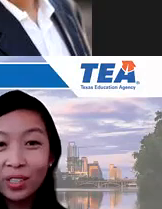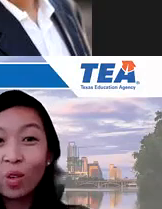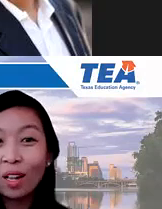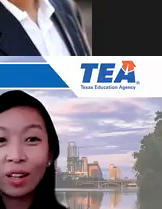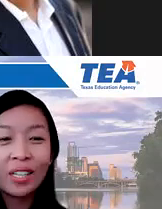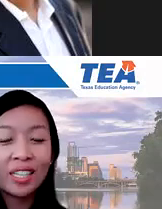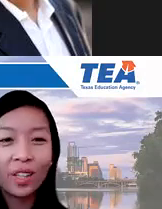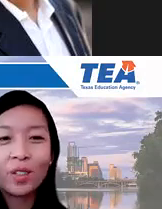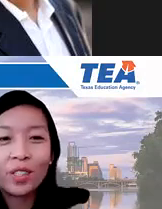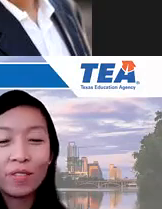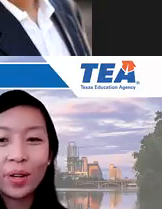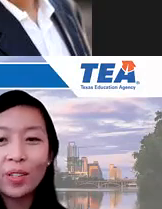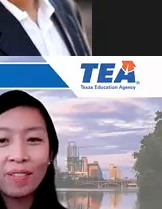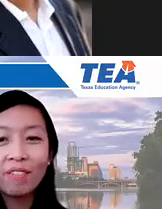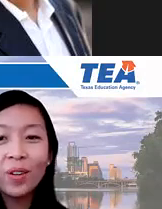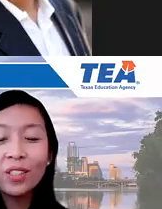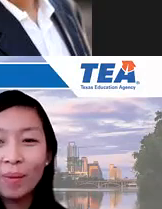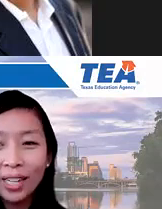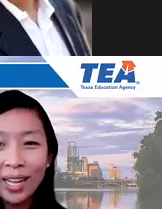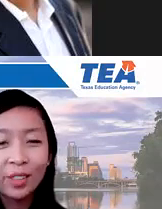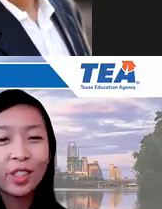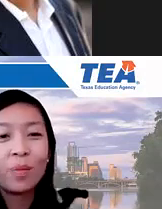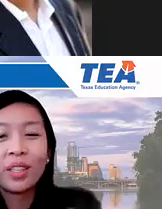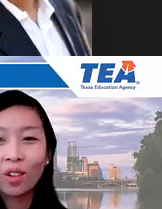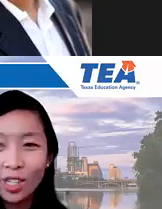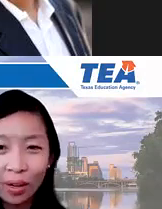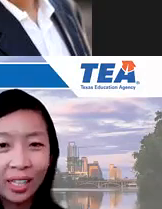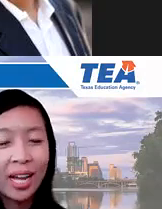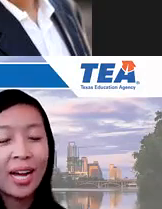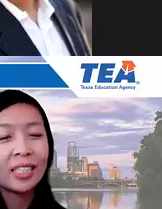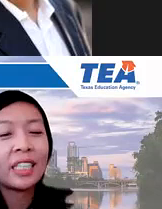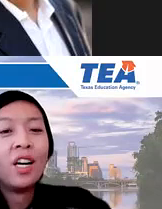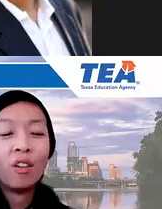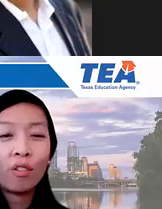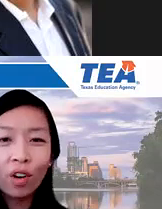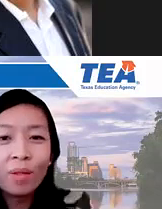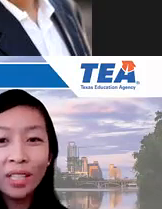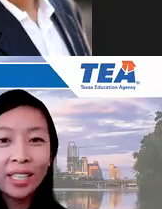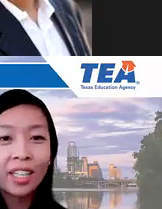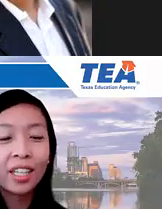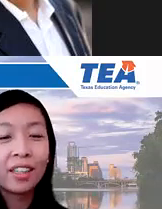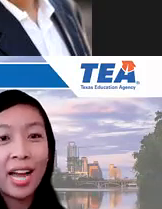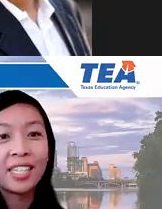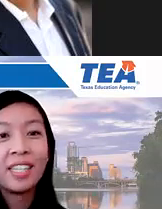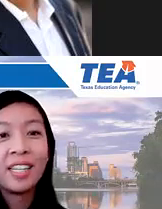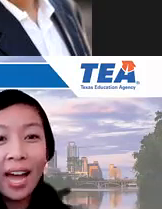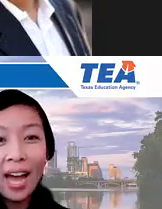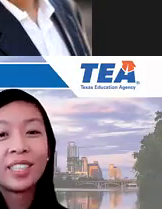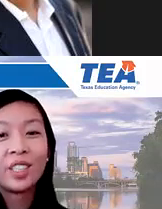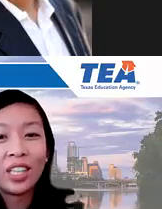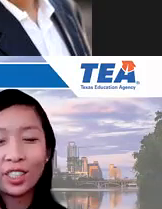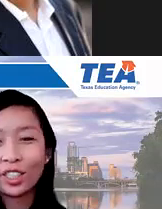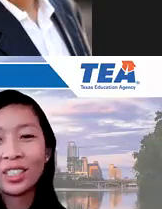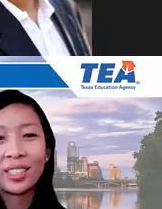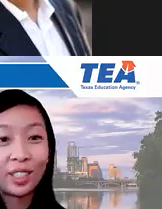found, this was a while ago, I had to dig through some photos. I found photos of my classroom and the graduating class from the year that